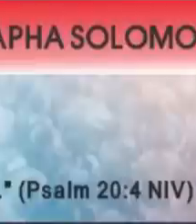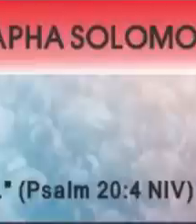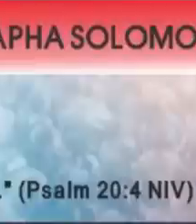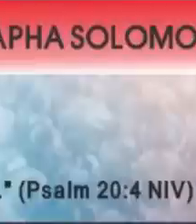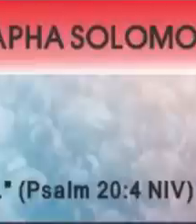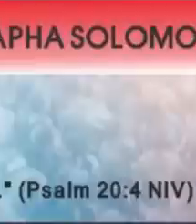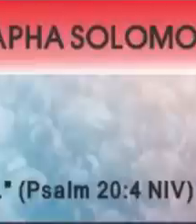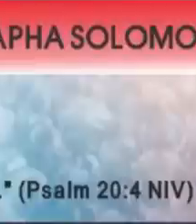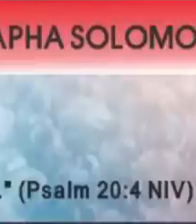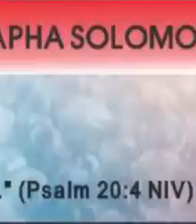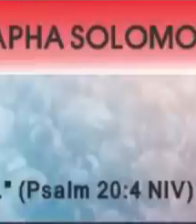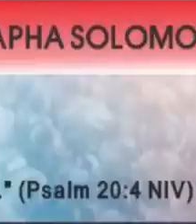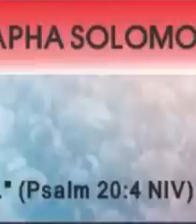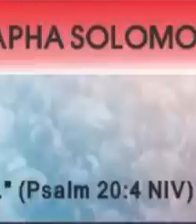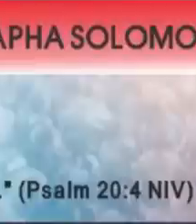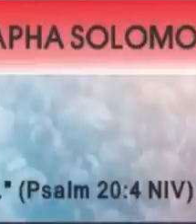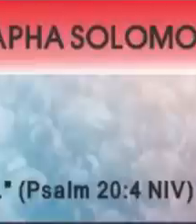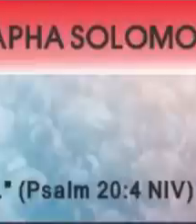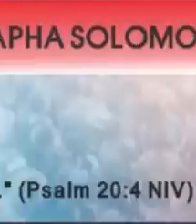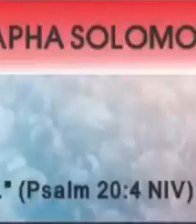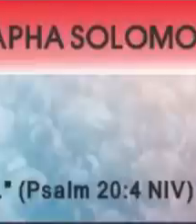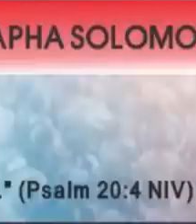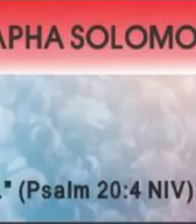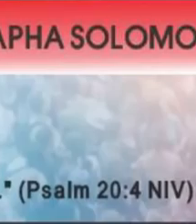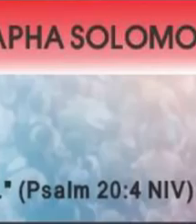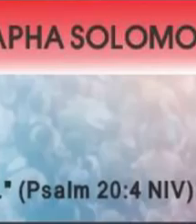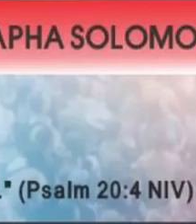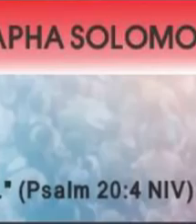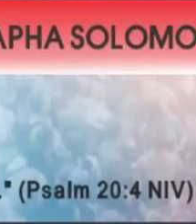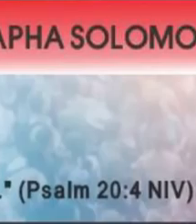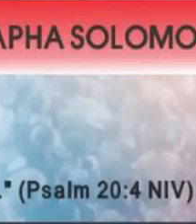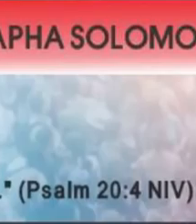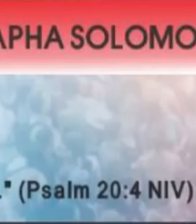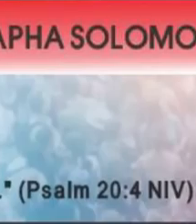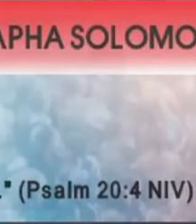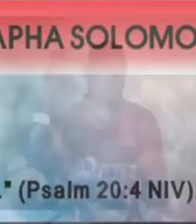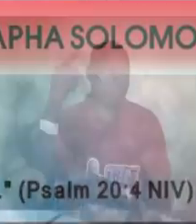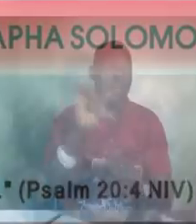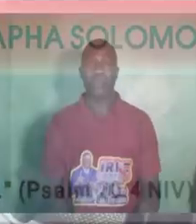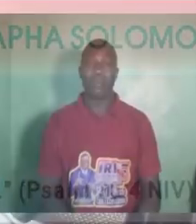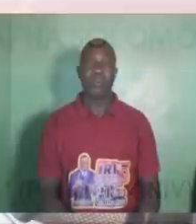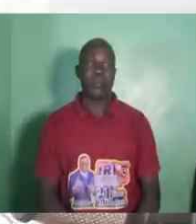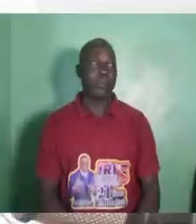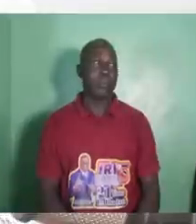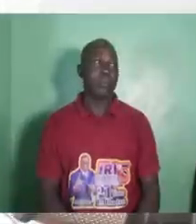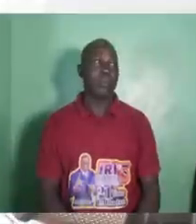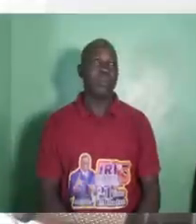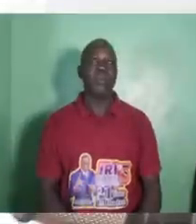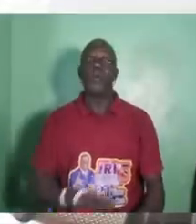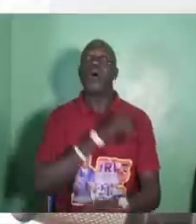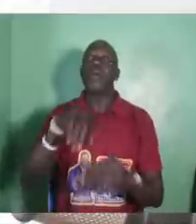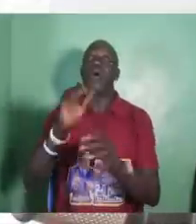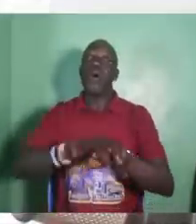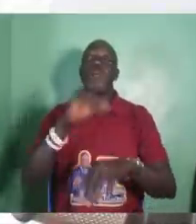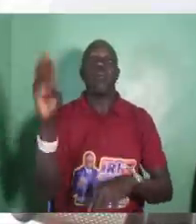101 52 98 950. I bless the name of the Lord. Where I fall, yeah. Amen. Talk about the other Monday.